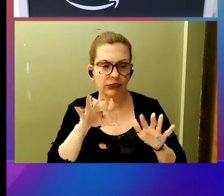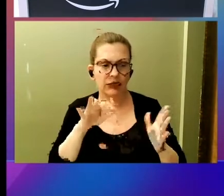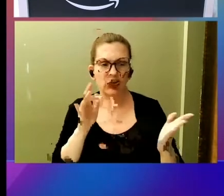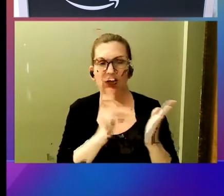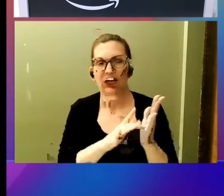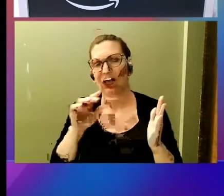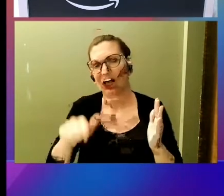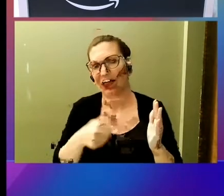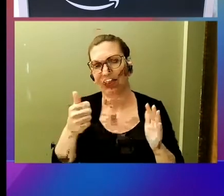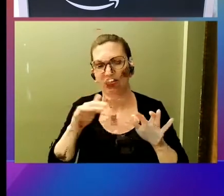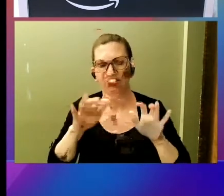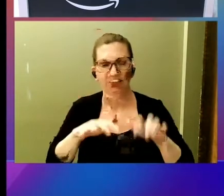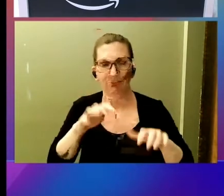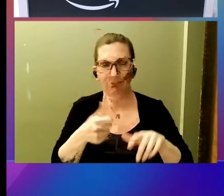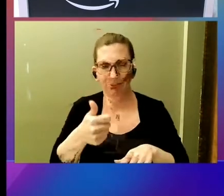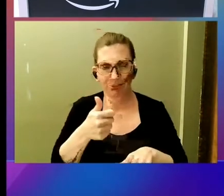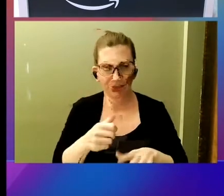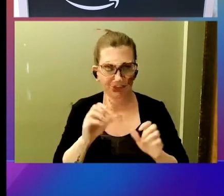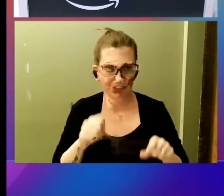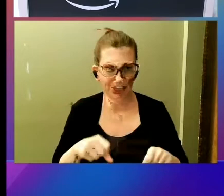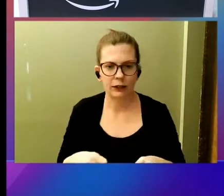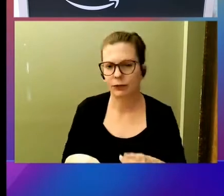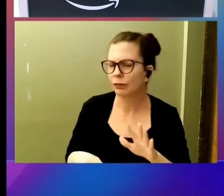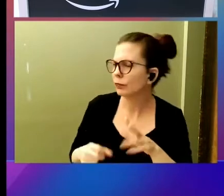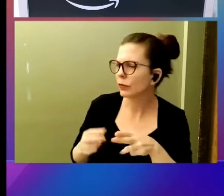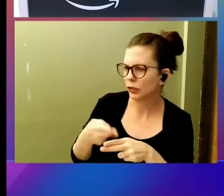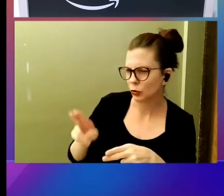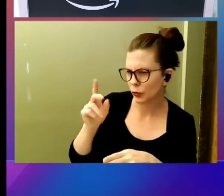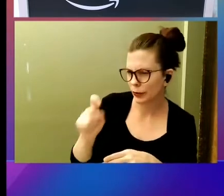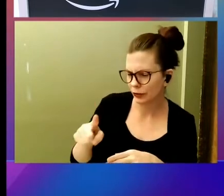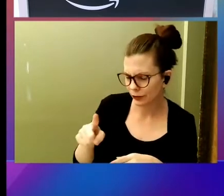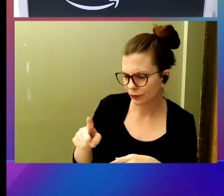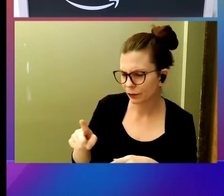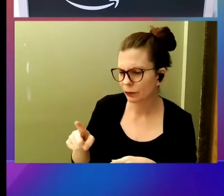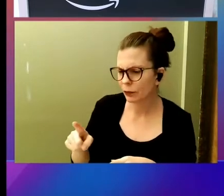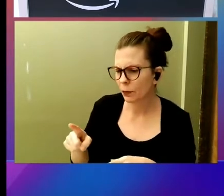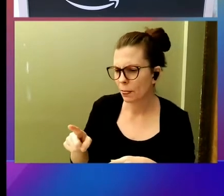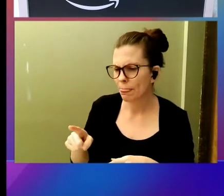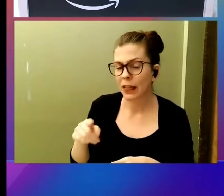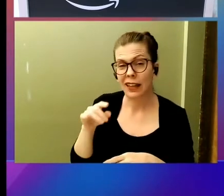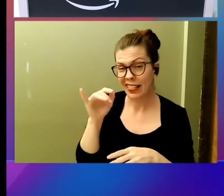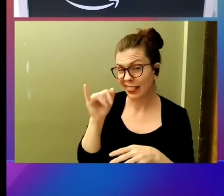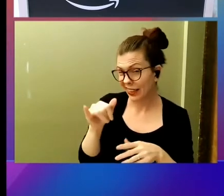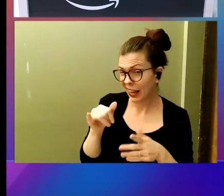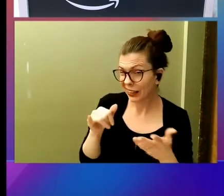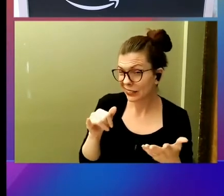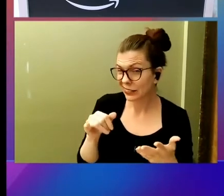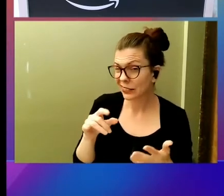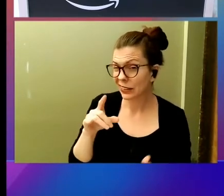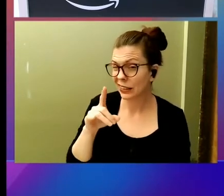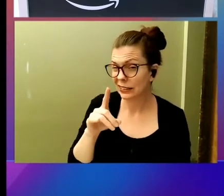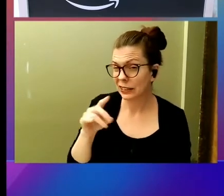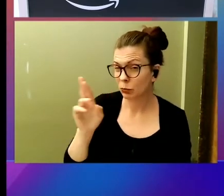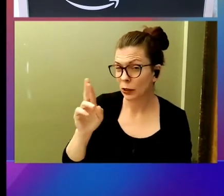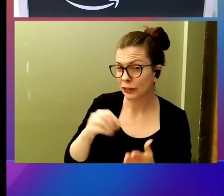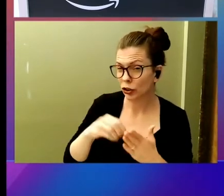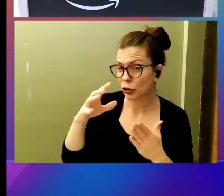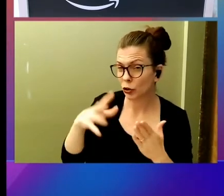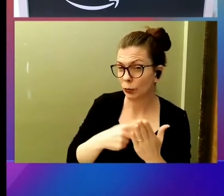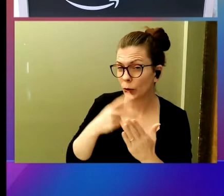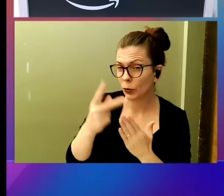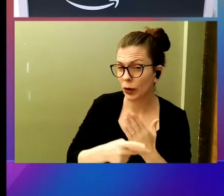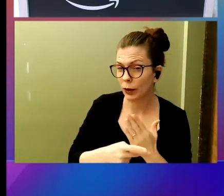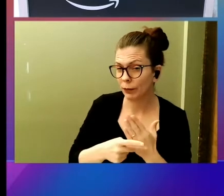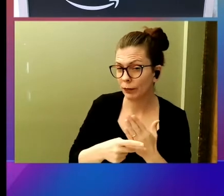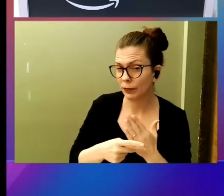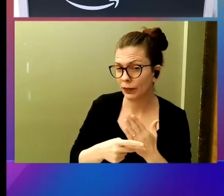down. Great. So a quick question. So this is the DeepRacer student program. In order to participate